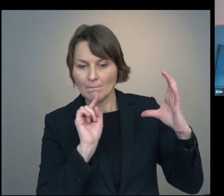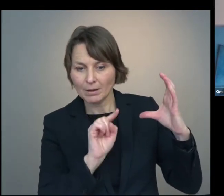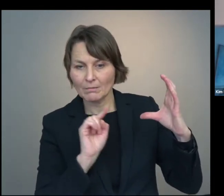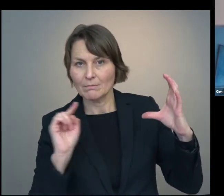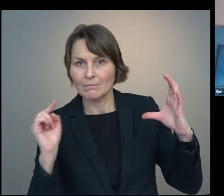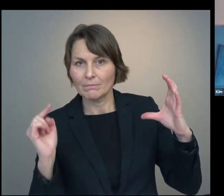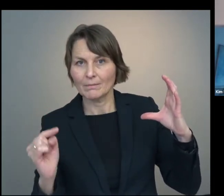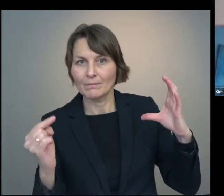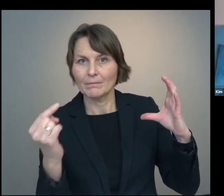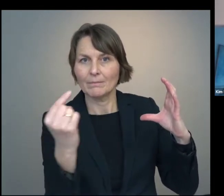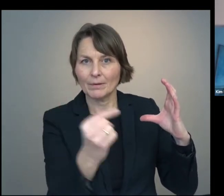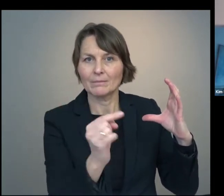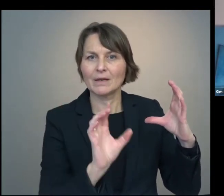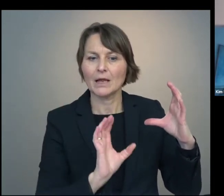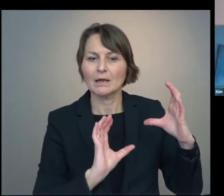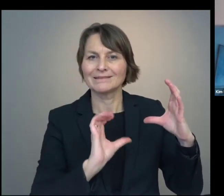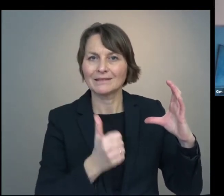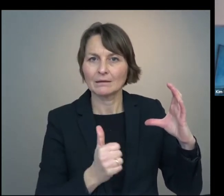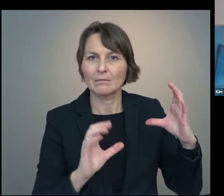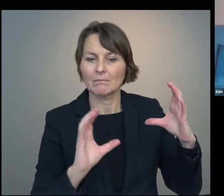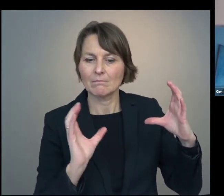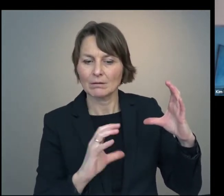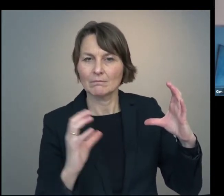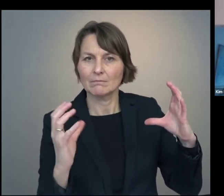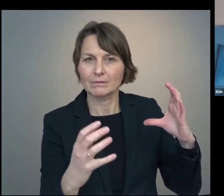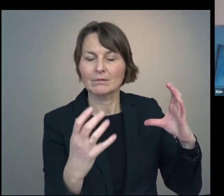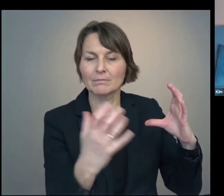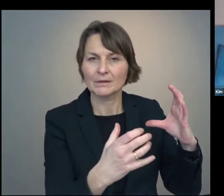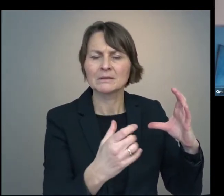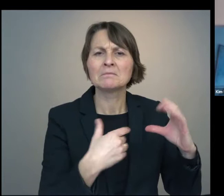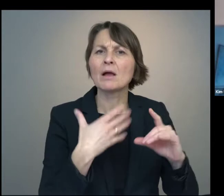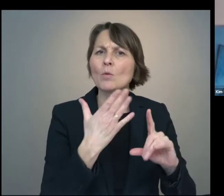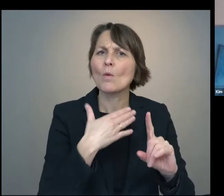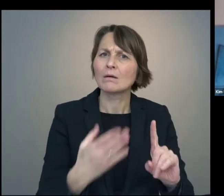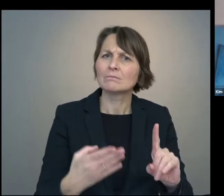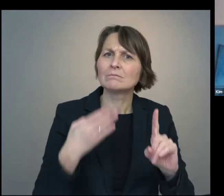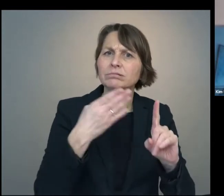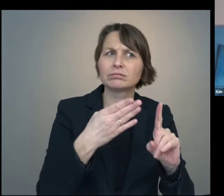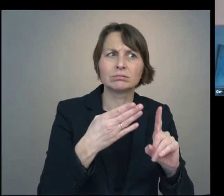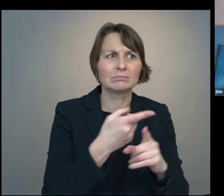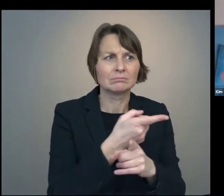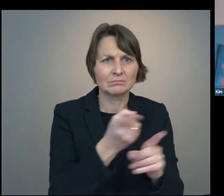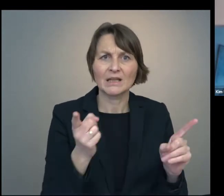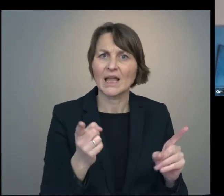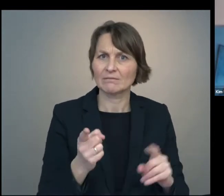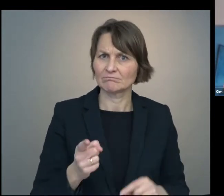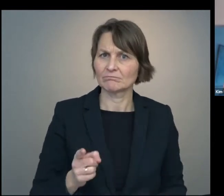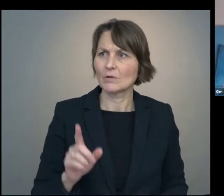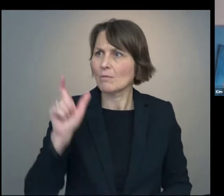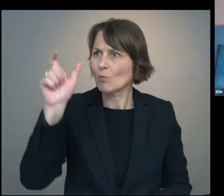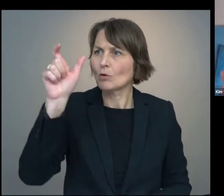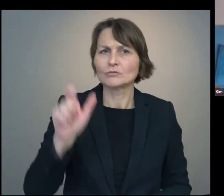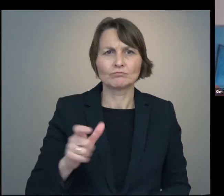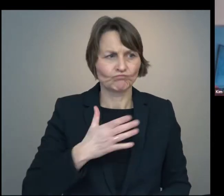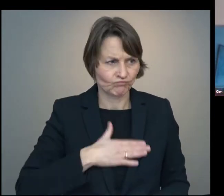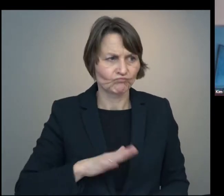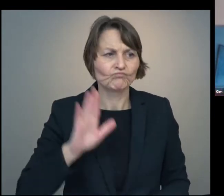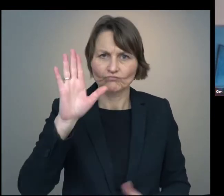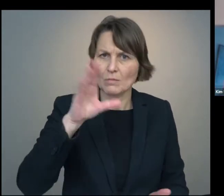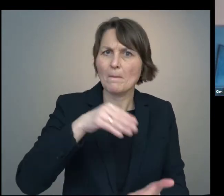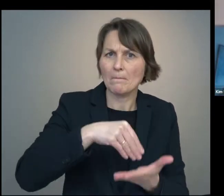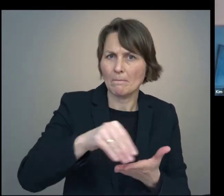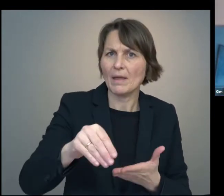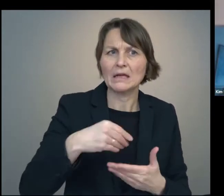start speaking with, say, agencies, could also be end clients, support clients, they are actually prepared to pay for